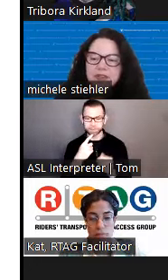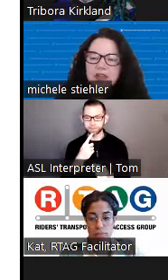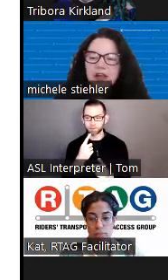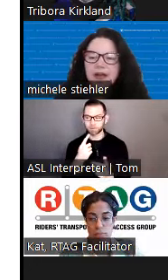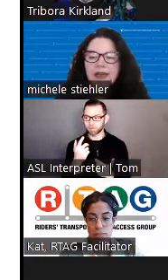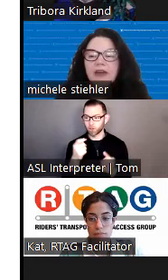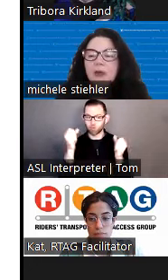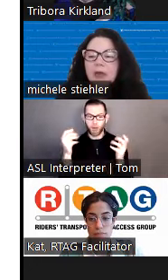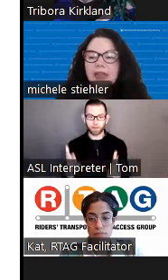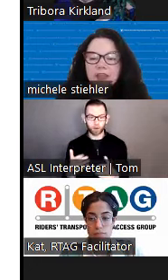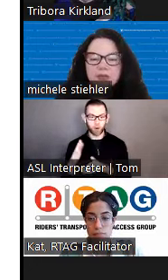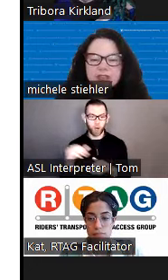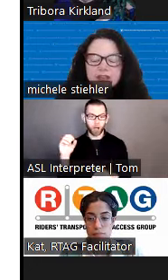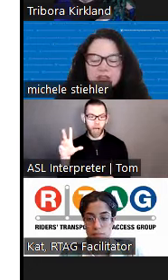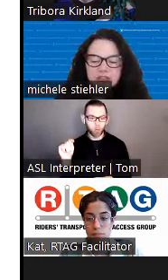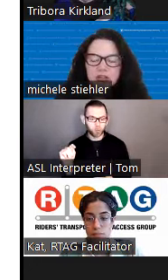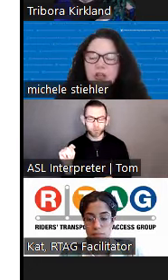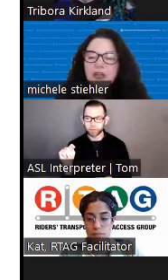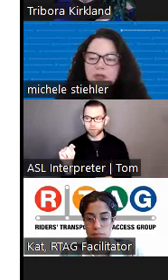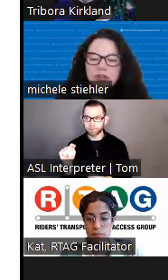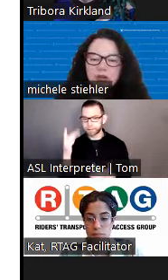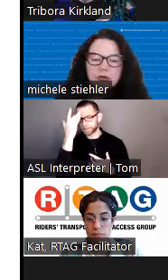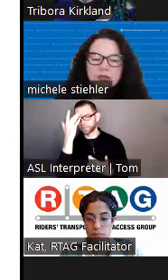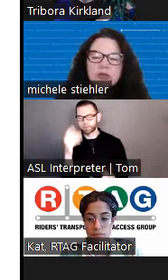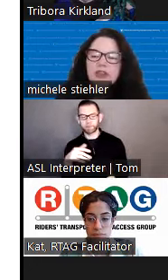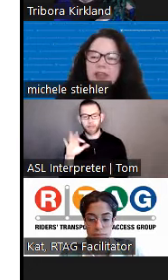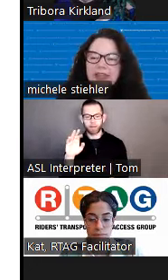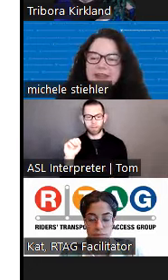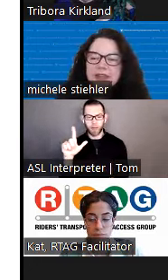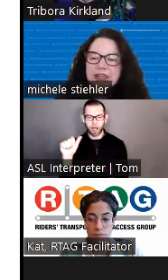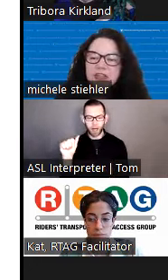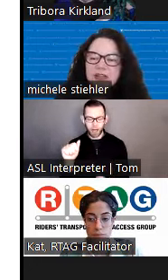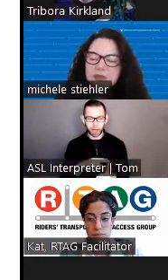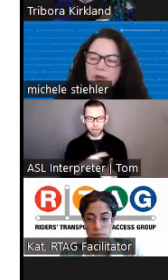call-outs, FMLA usage, no-shows, or even late